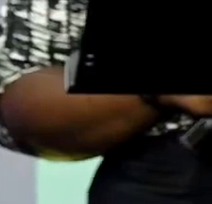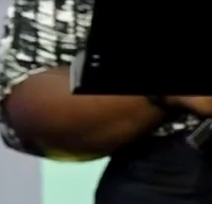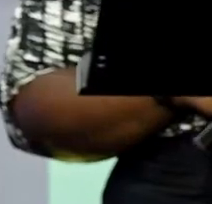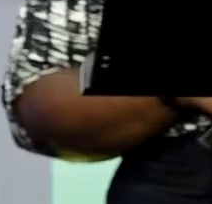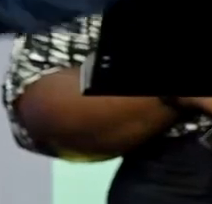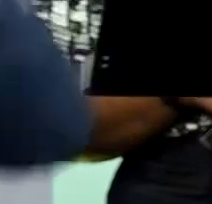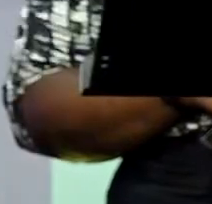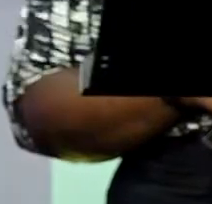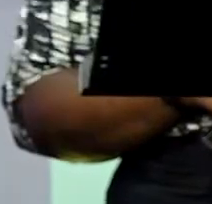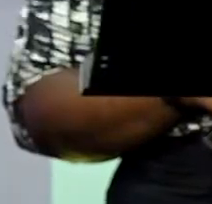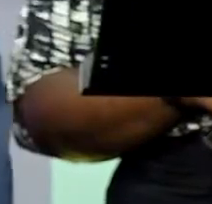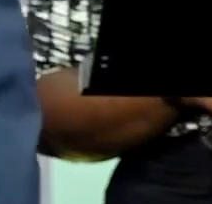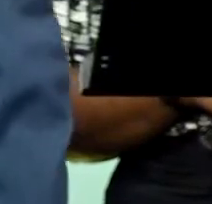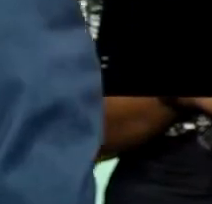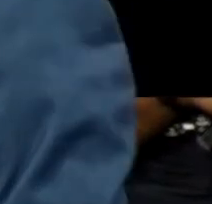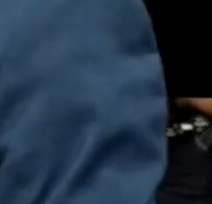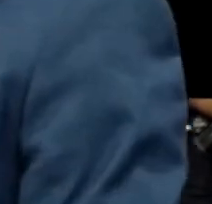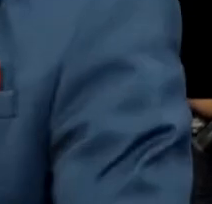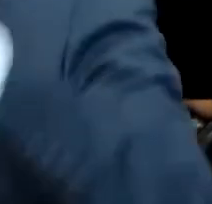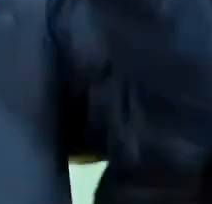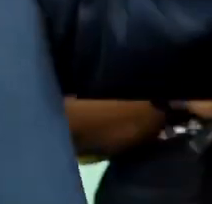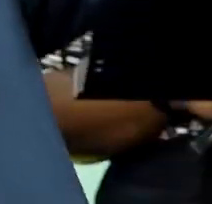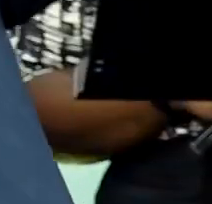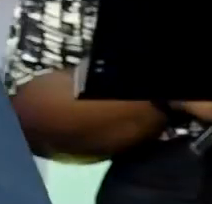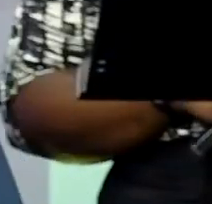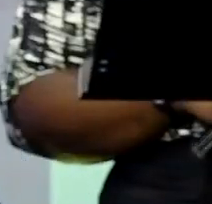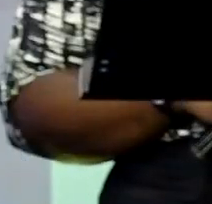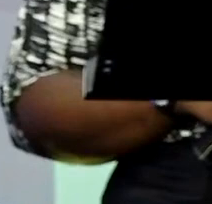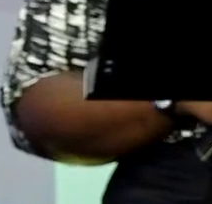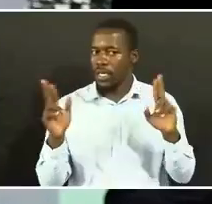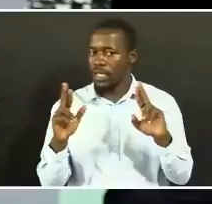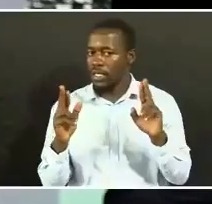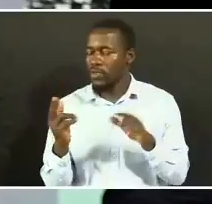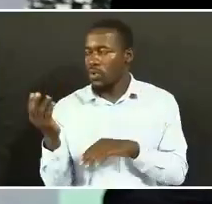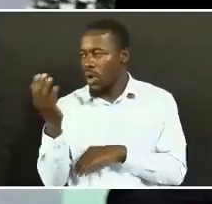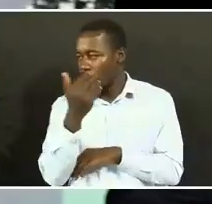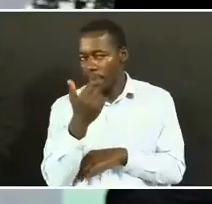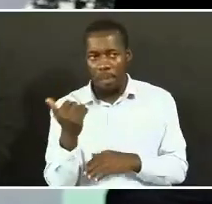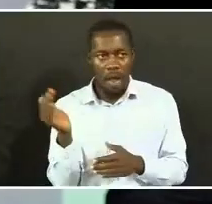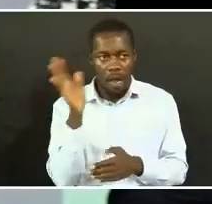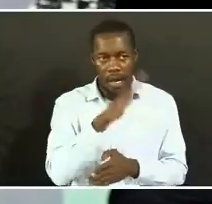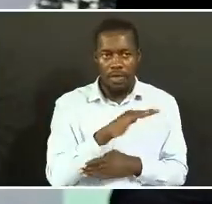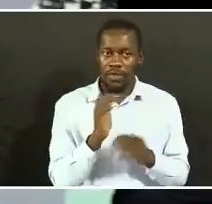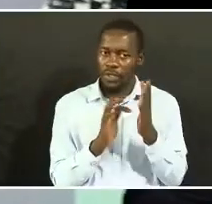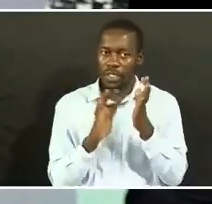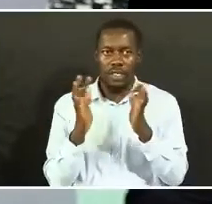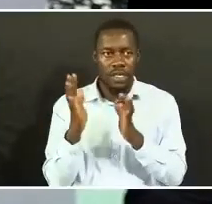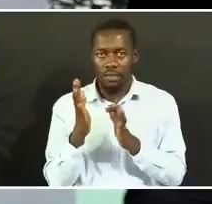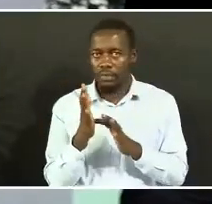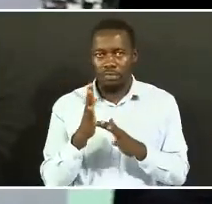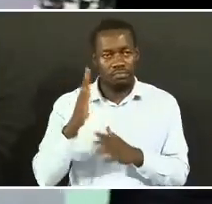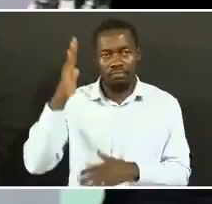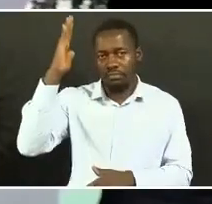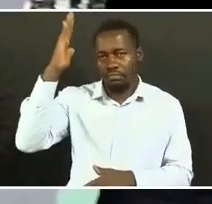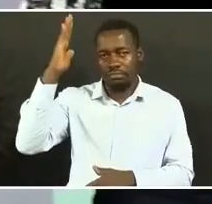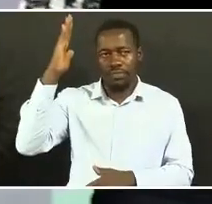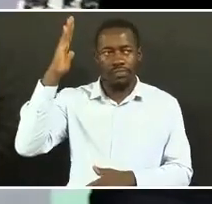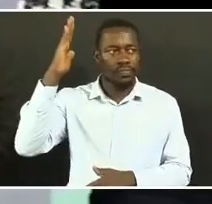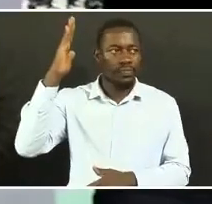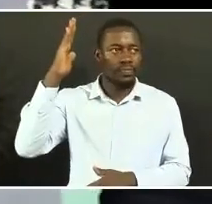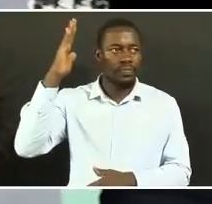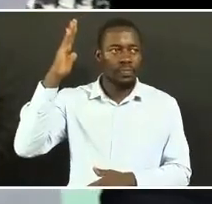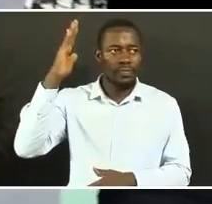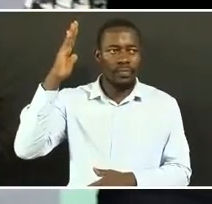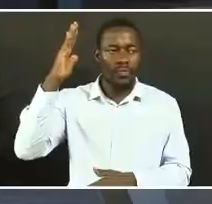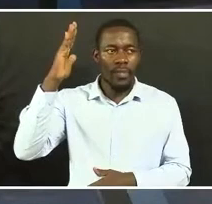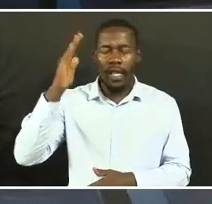that I make this prayer to commend you to heaven's keeping and care. Is there anyone? Just raise your hand